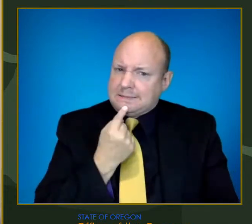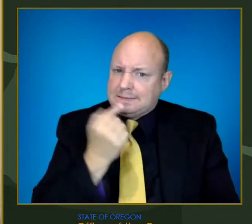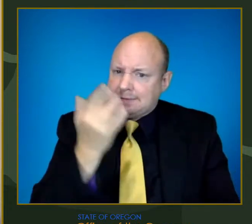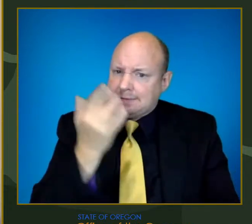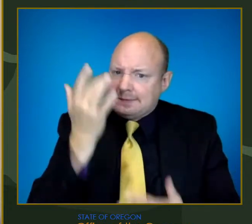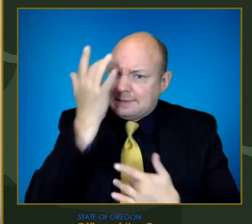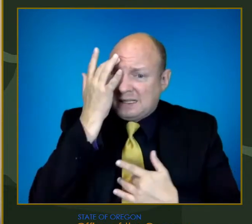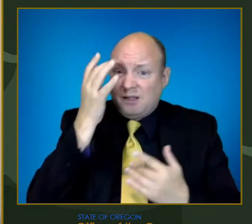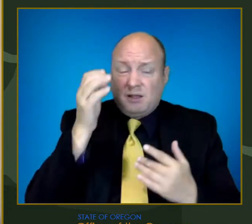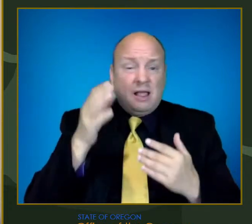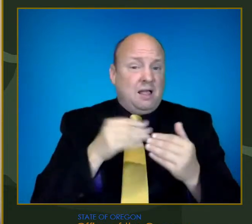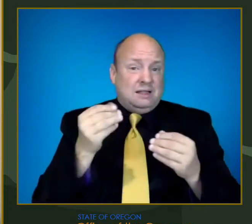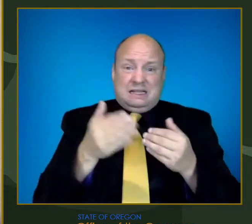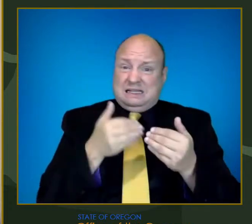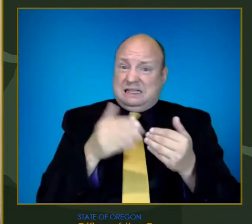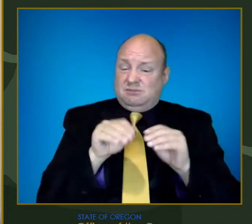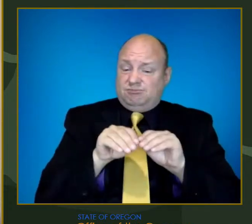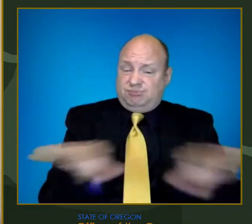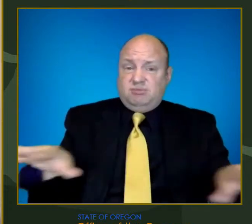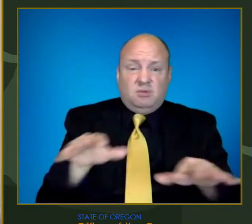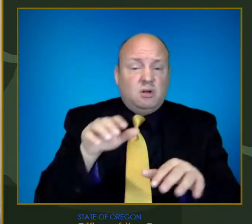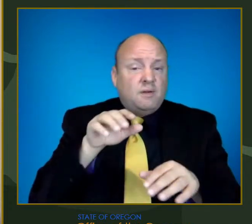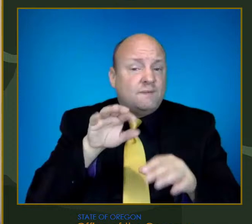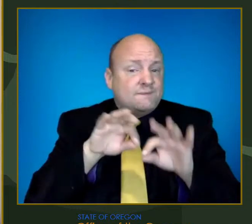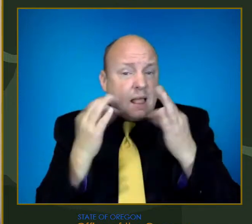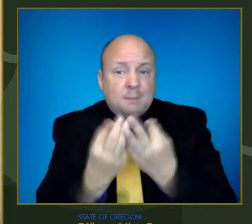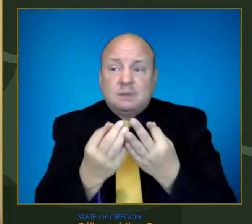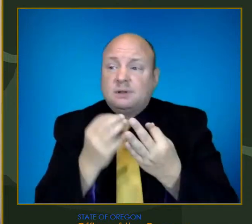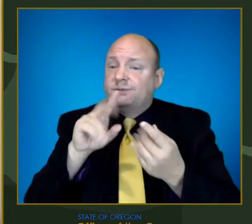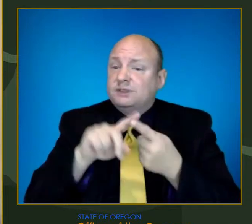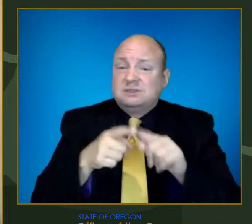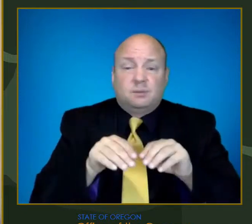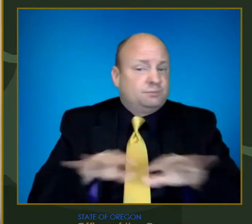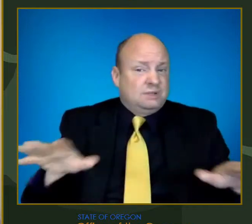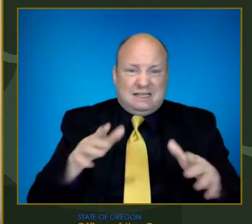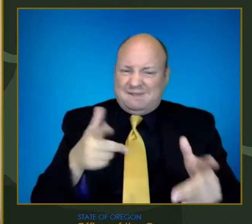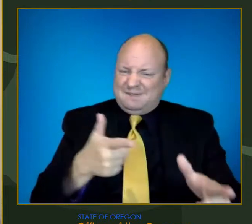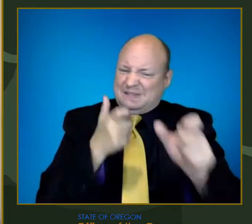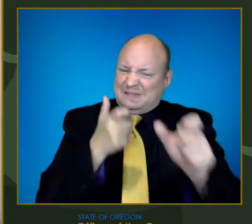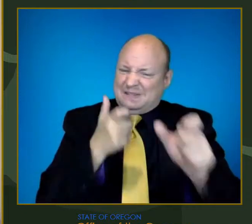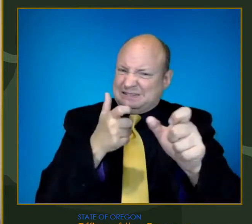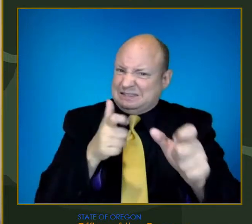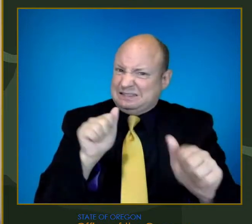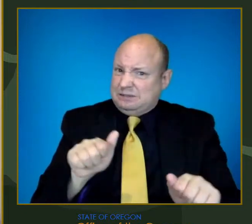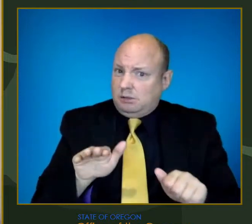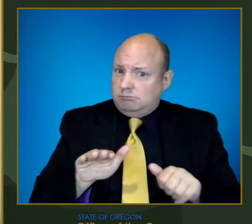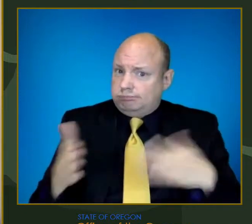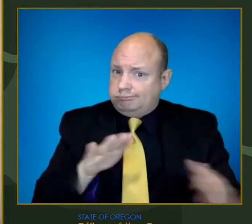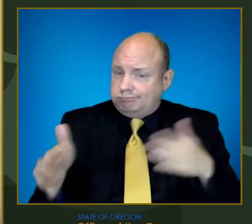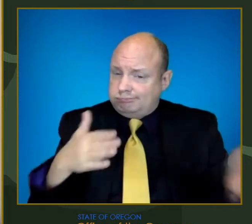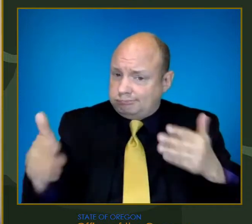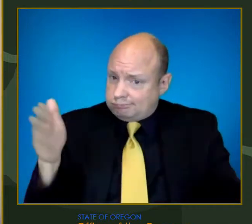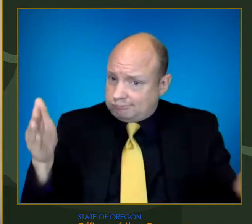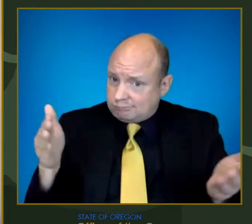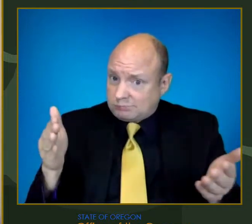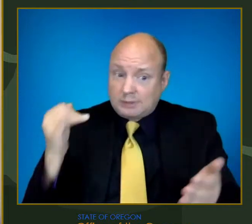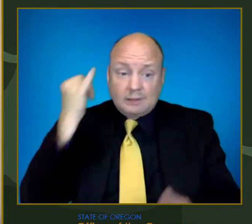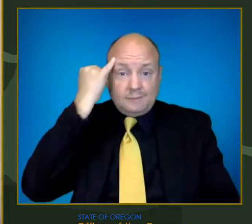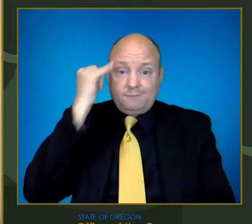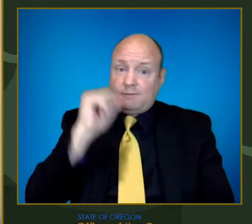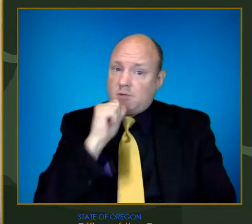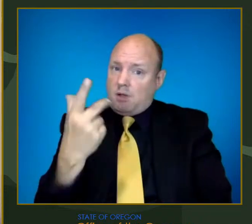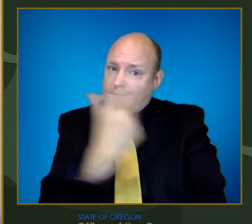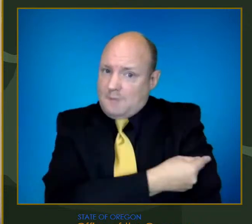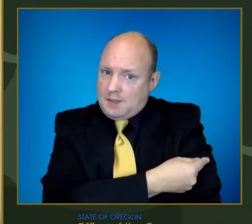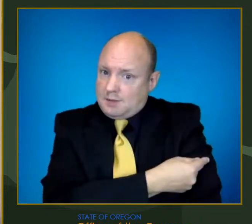getting seriously ill, or even dying from COVID-19. If you are unvaccinated, you are risking the health of your